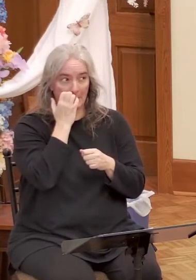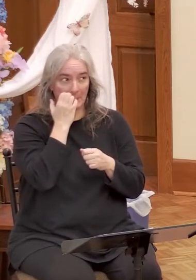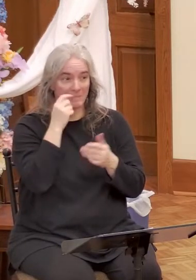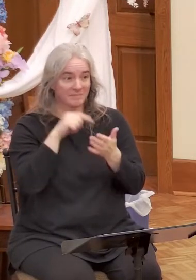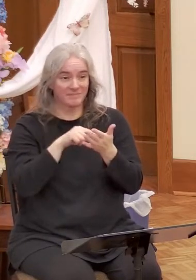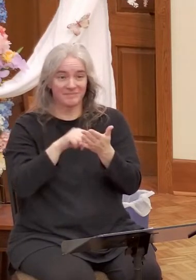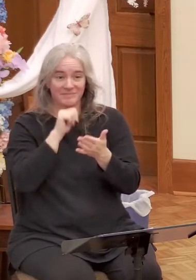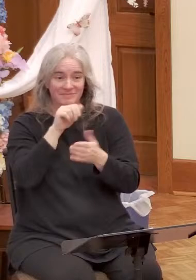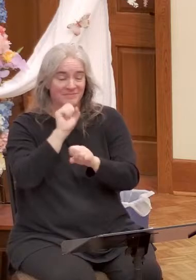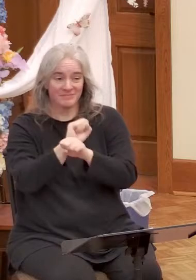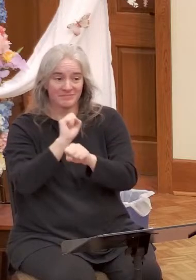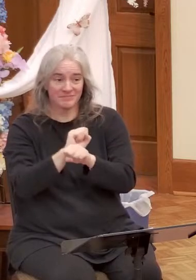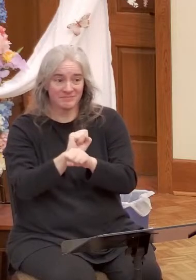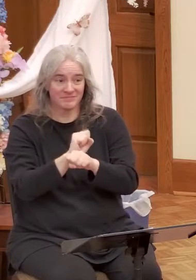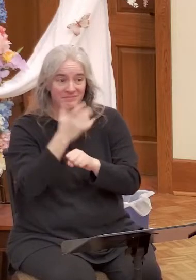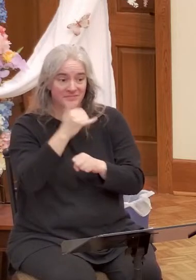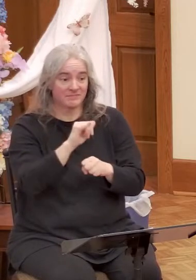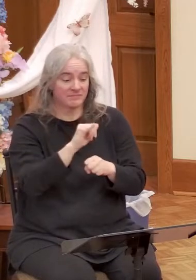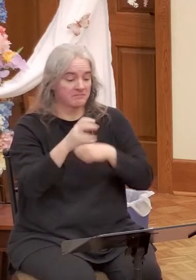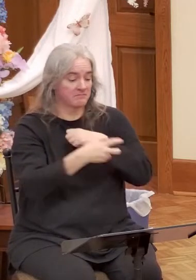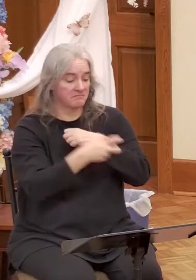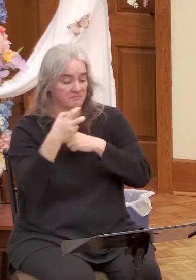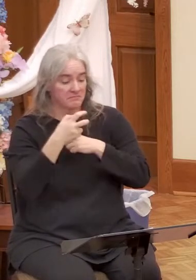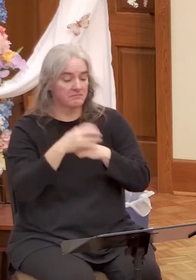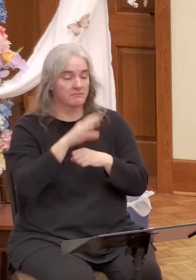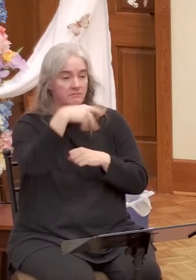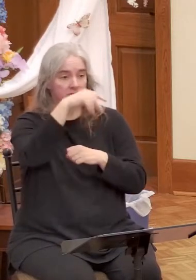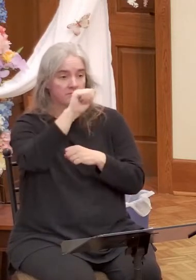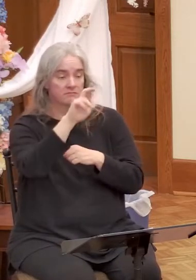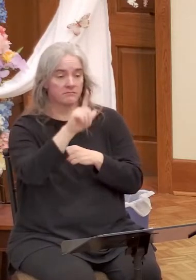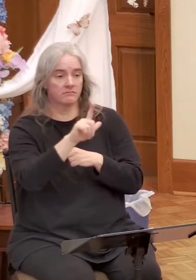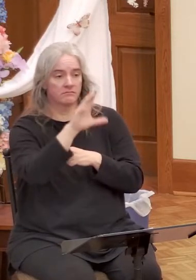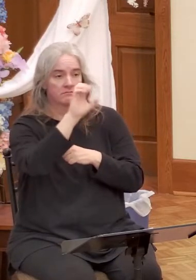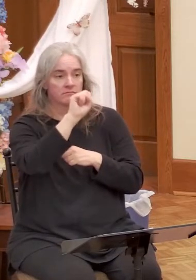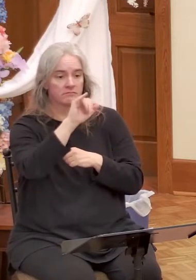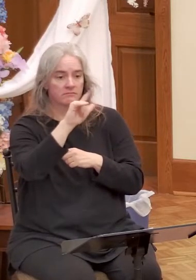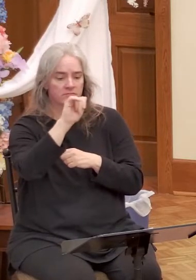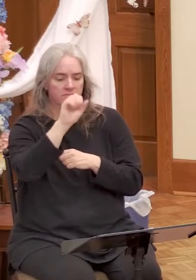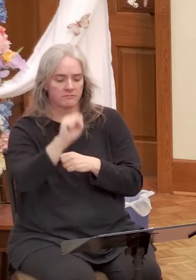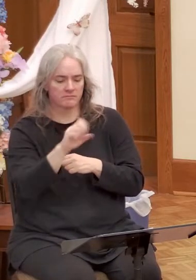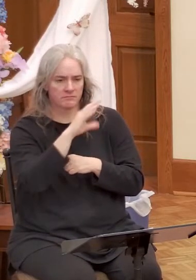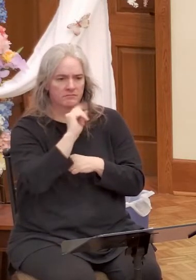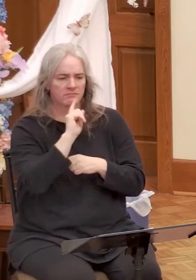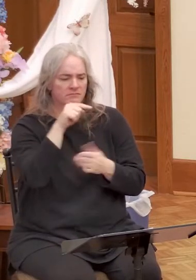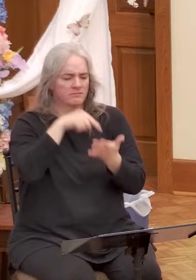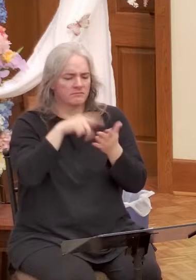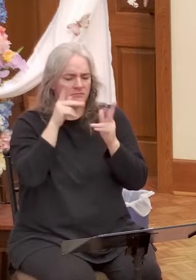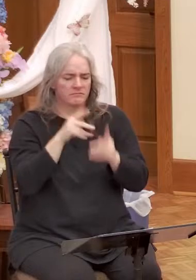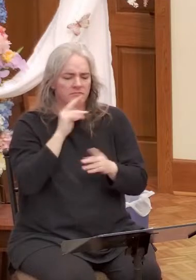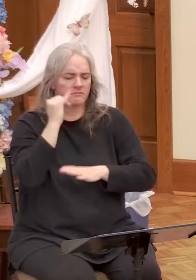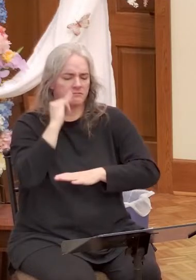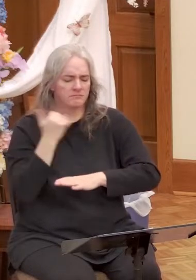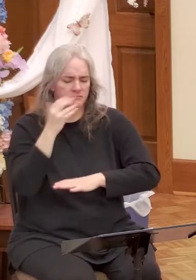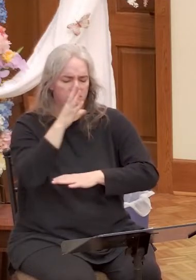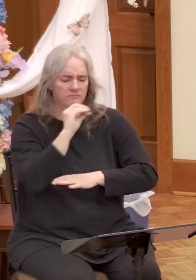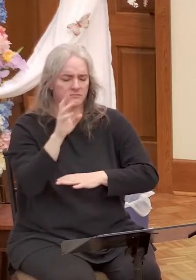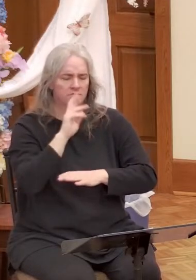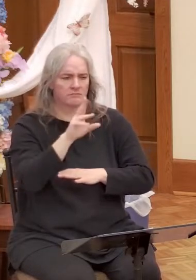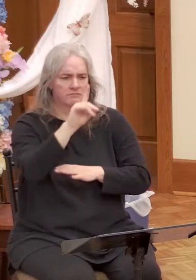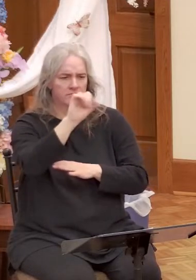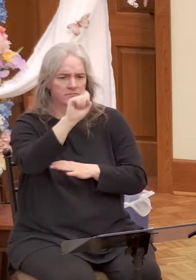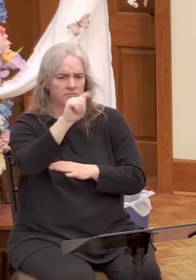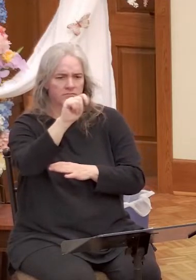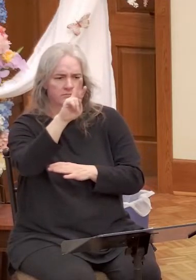public square. They brought them to the chief magistrates and said, "These people are Jews and are disturbing the peace by